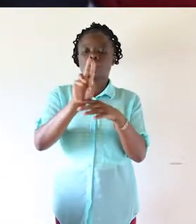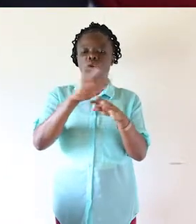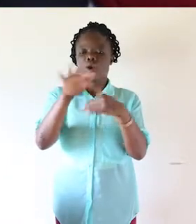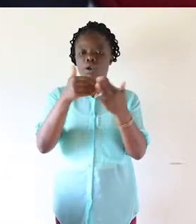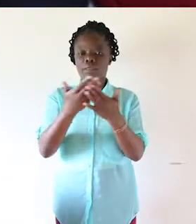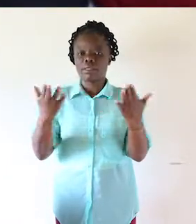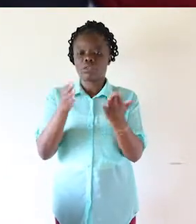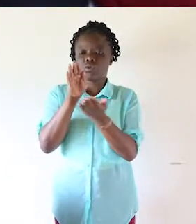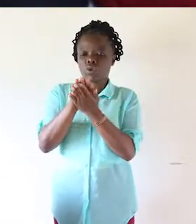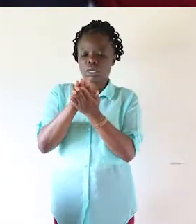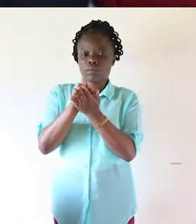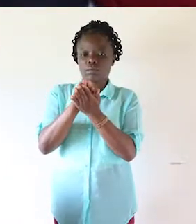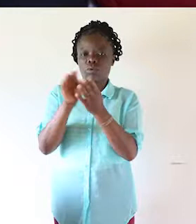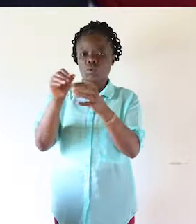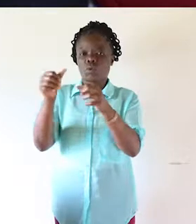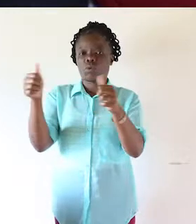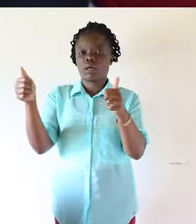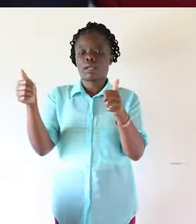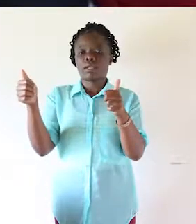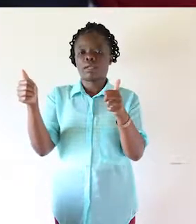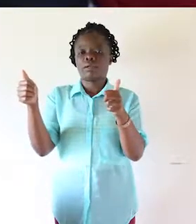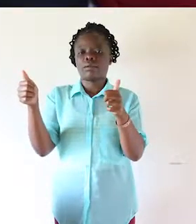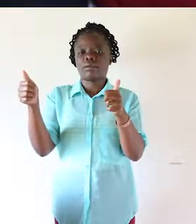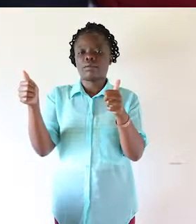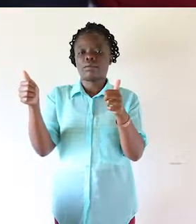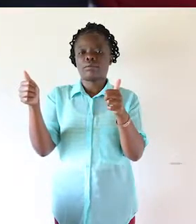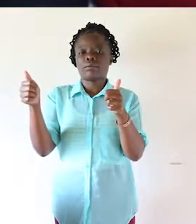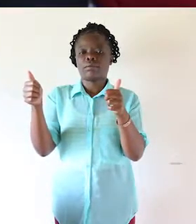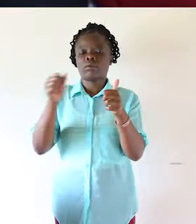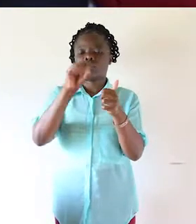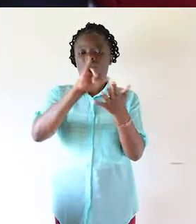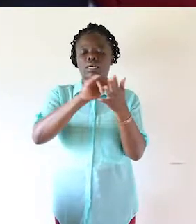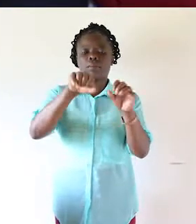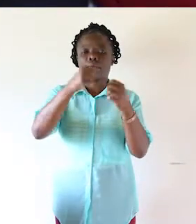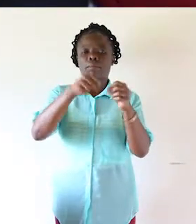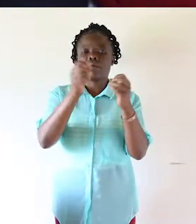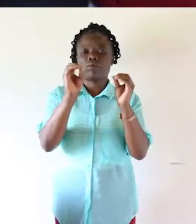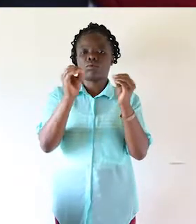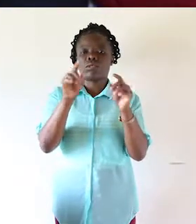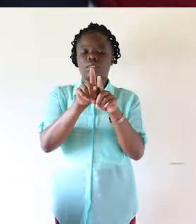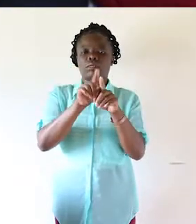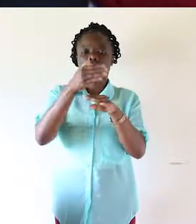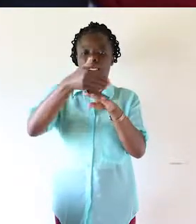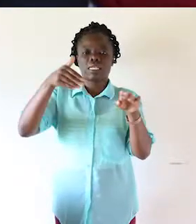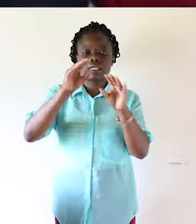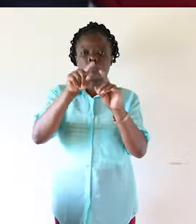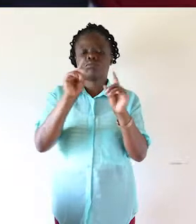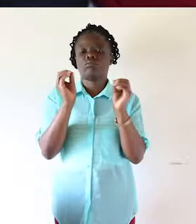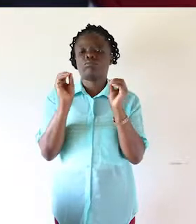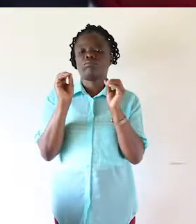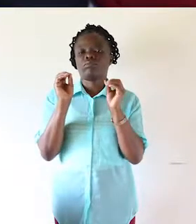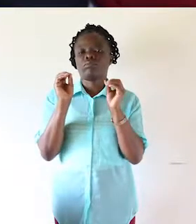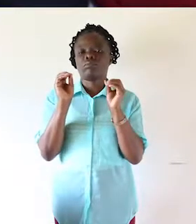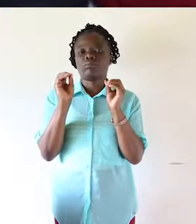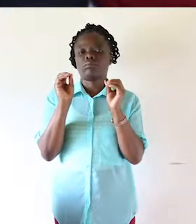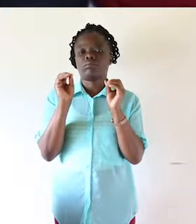it aside well, thinking maybe not break and injure you in your